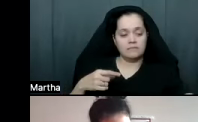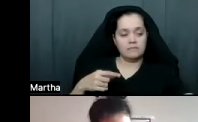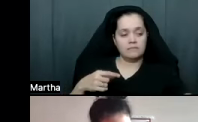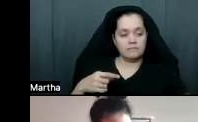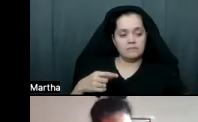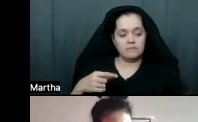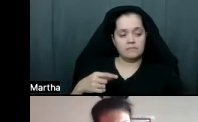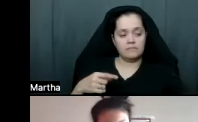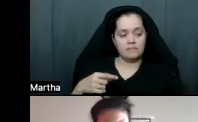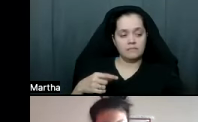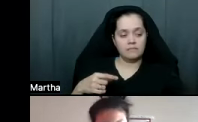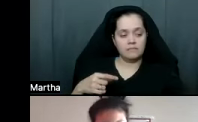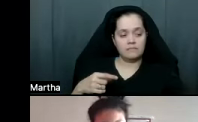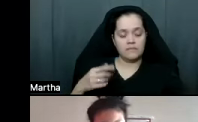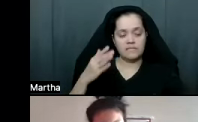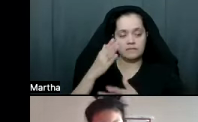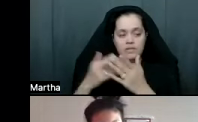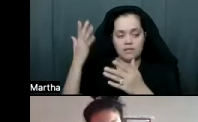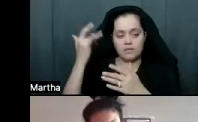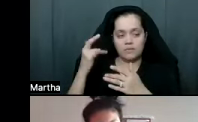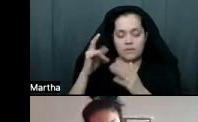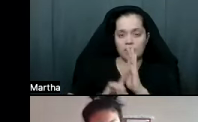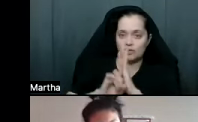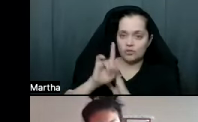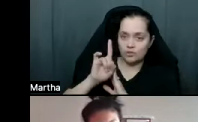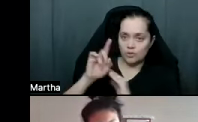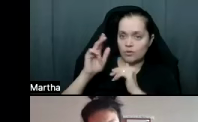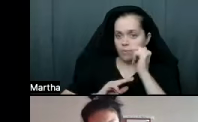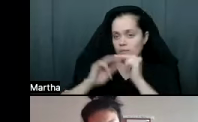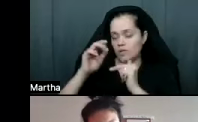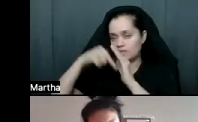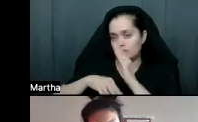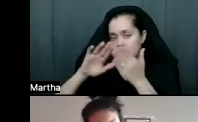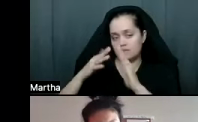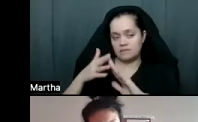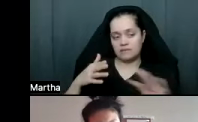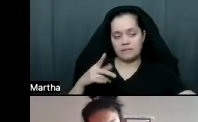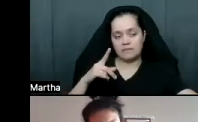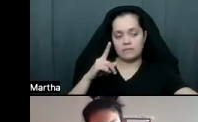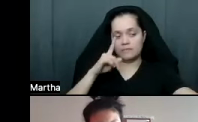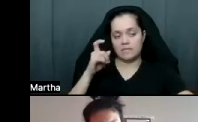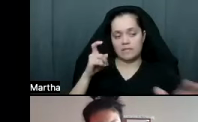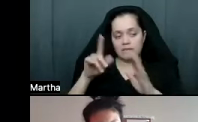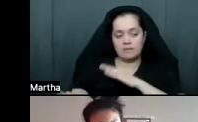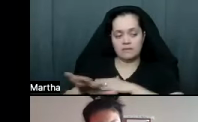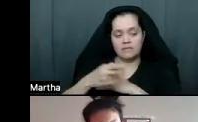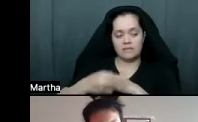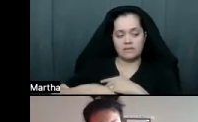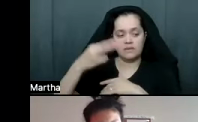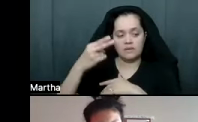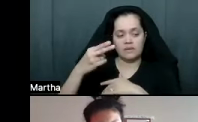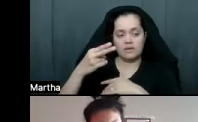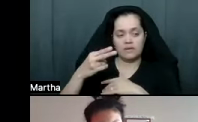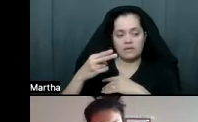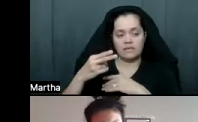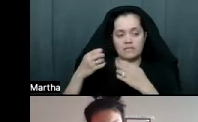For one, that's partly why there are tall buildings downtown, because land cost is so high, it's